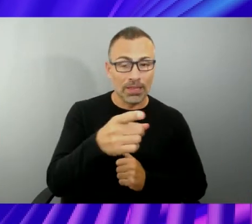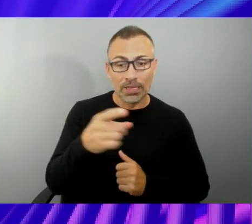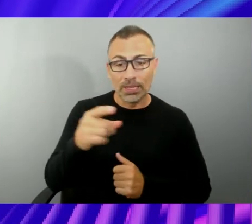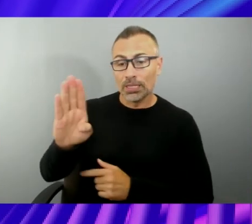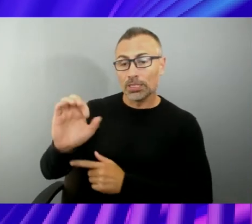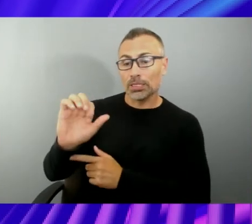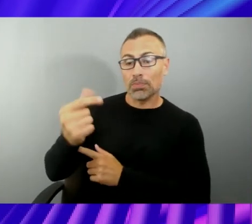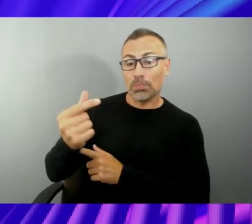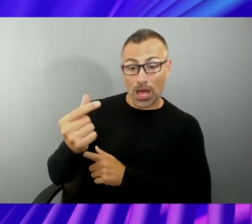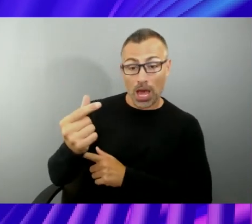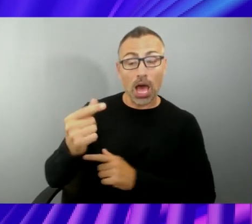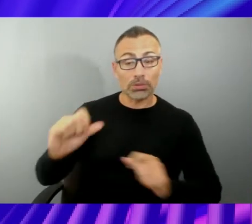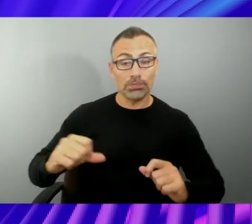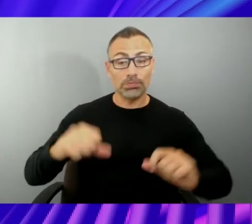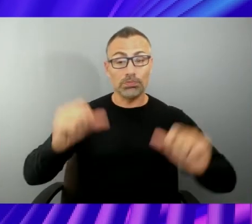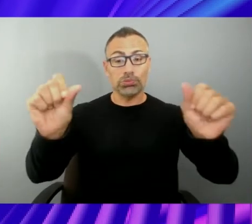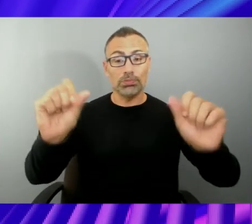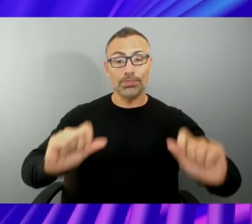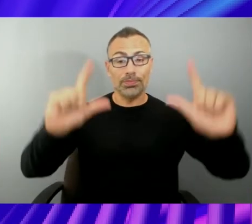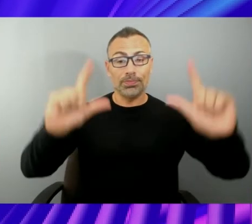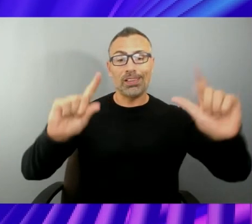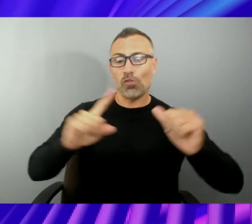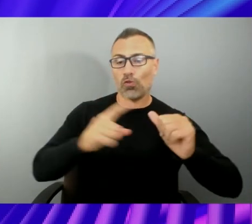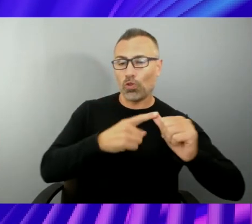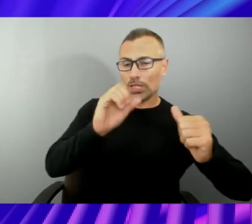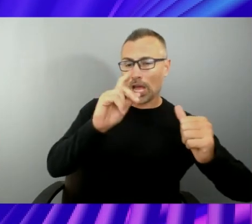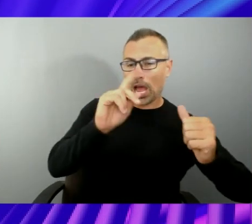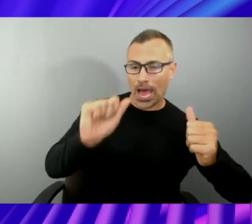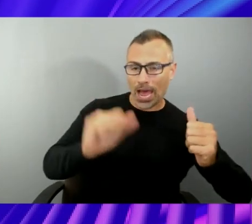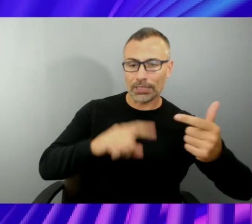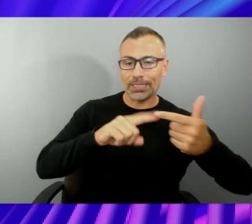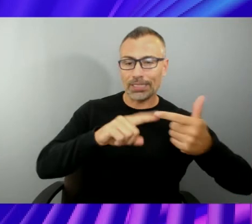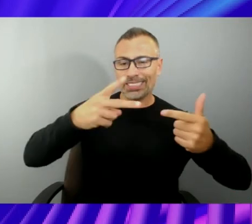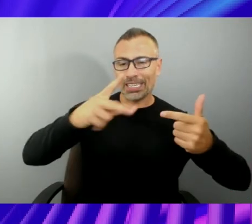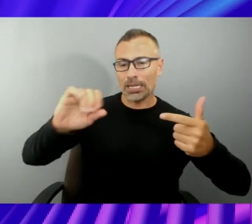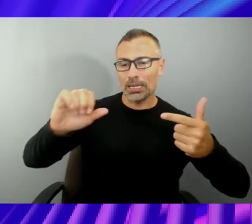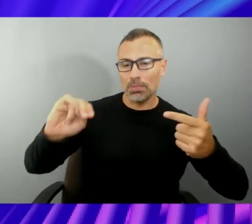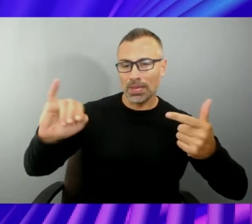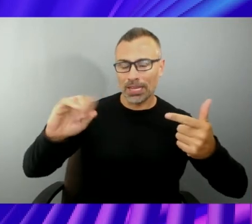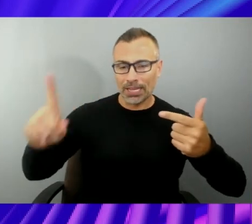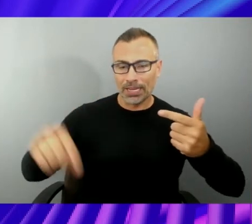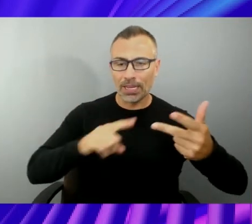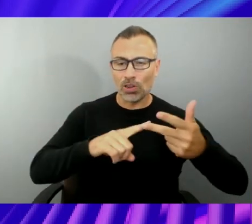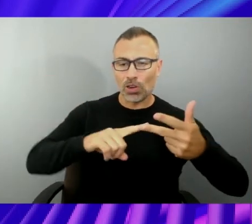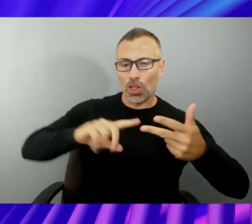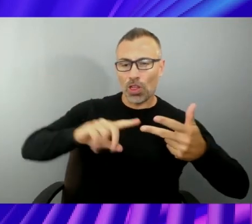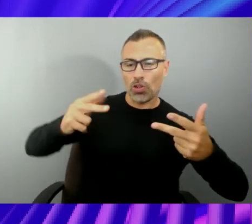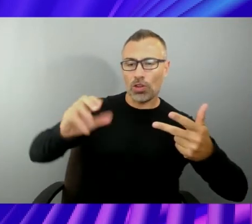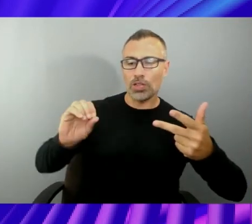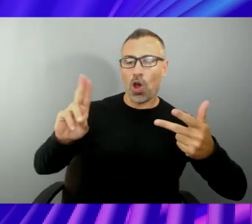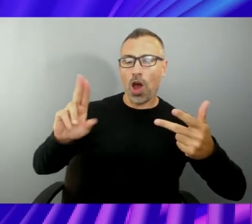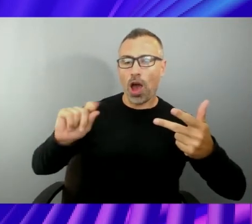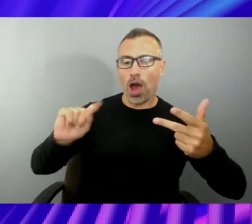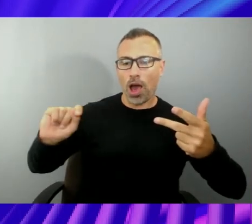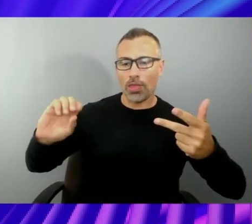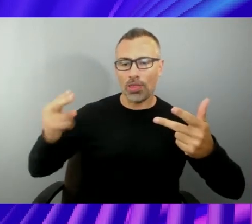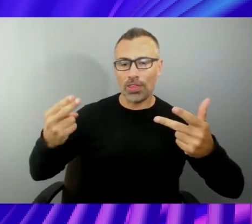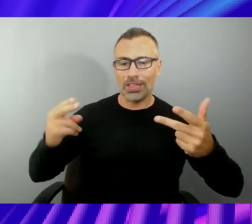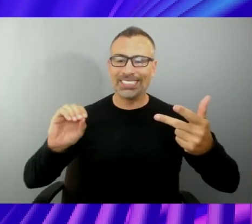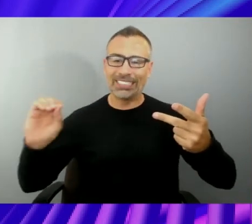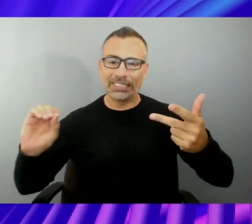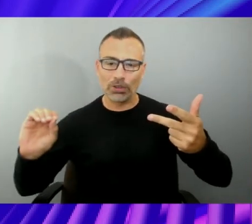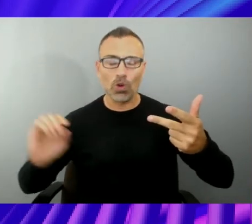it. Mm-hmm. Second blog is Ping Identity, and the third blog is R0. And this is a step-by-step procedure where any customer